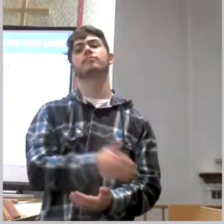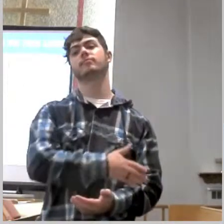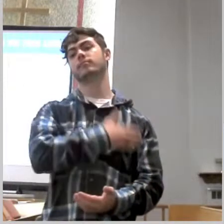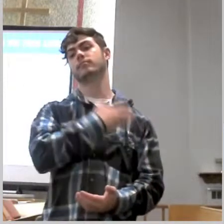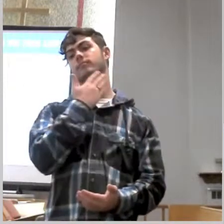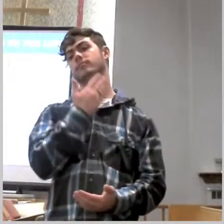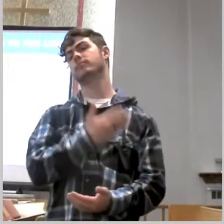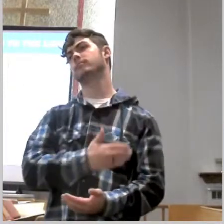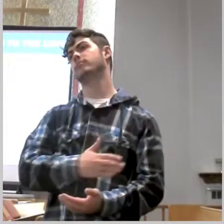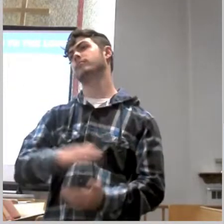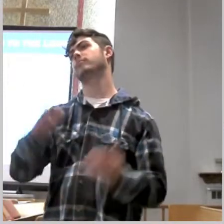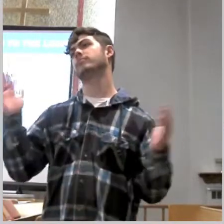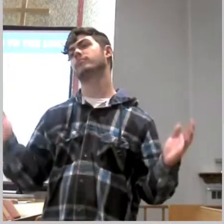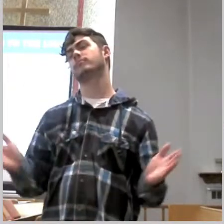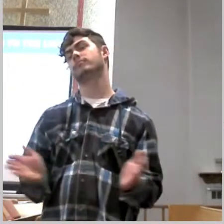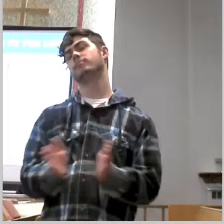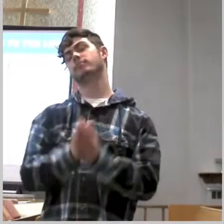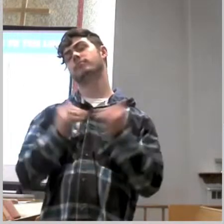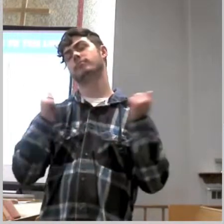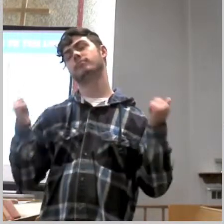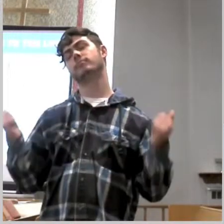hallelujah. Sing